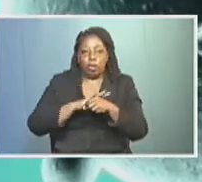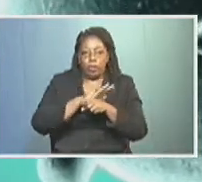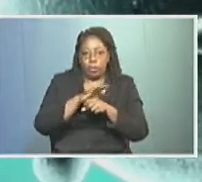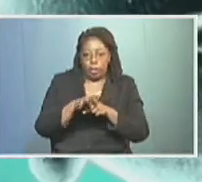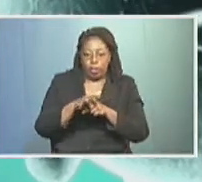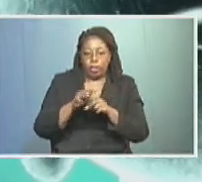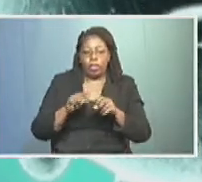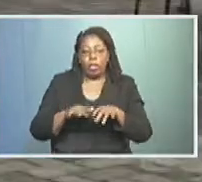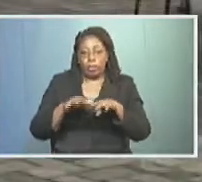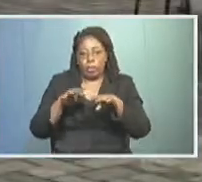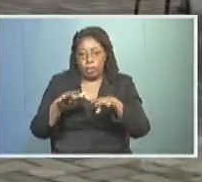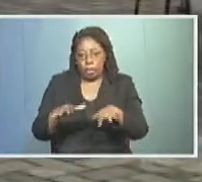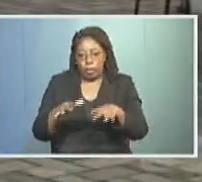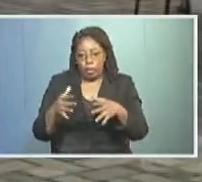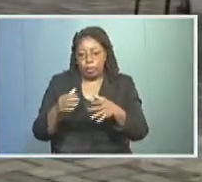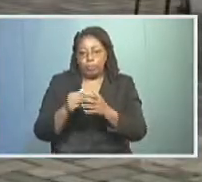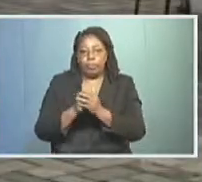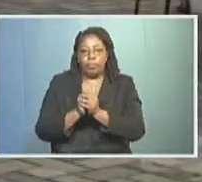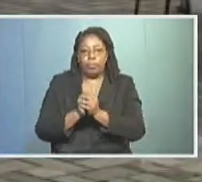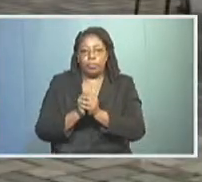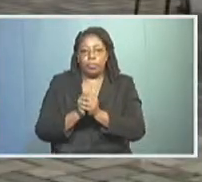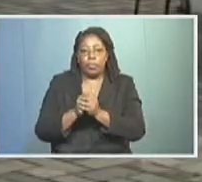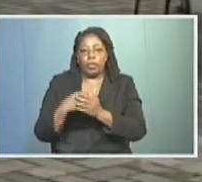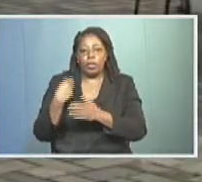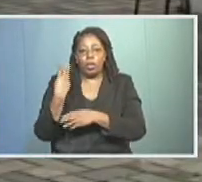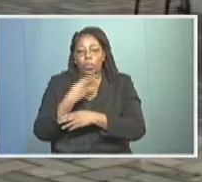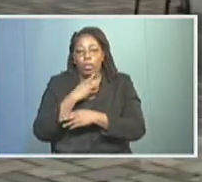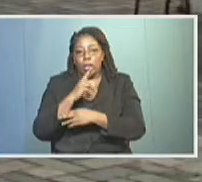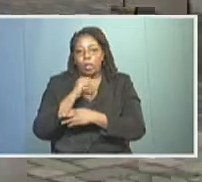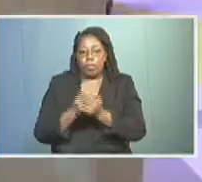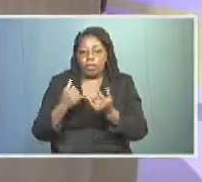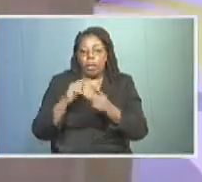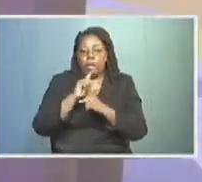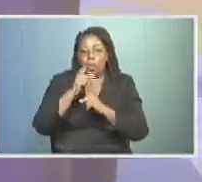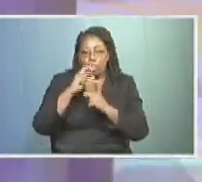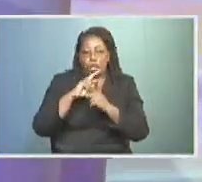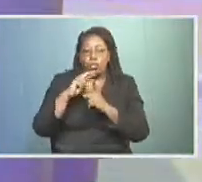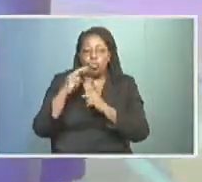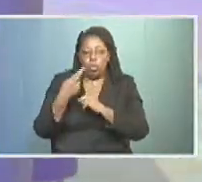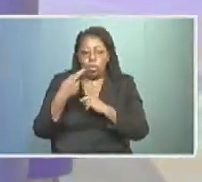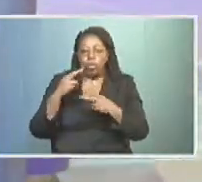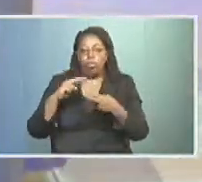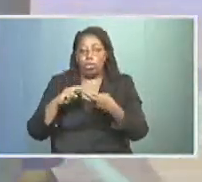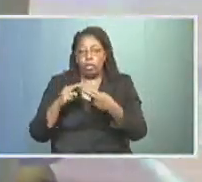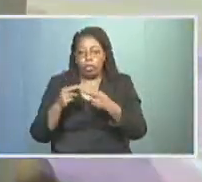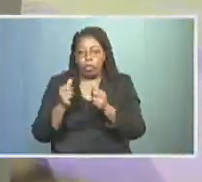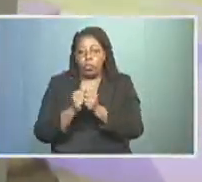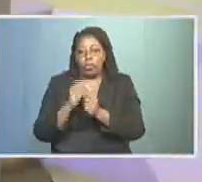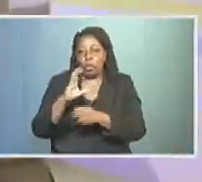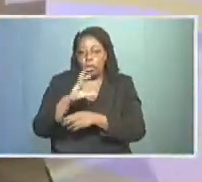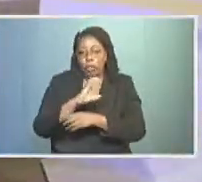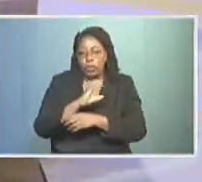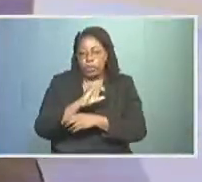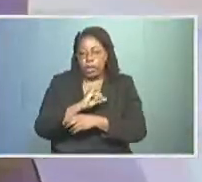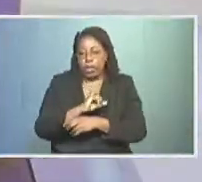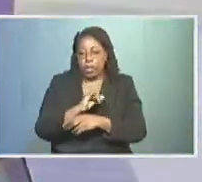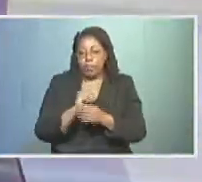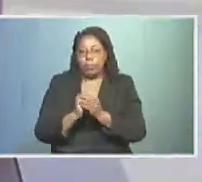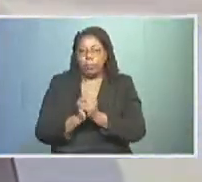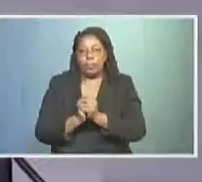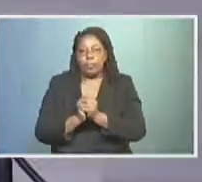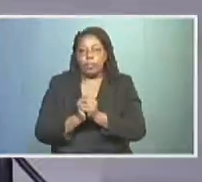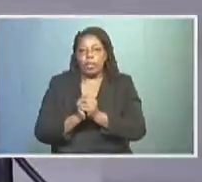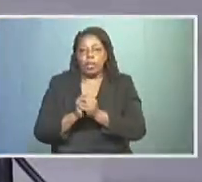pandemic. Of course, we are not alone. Regional relationship with RCI. As we return